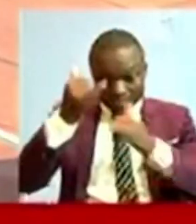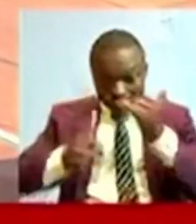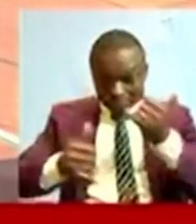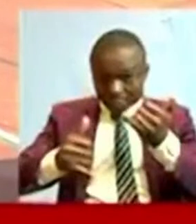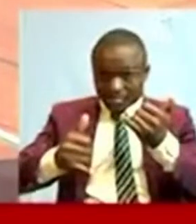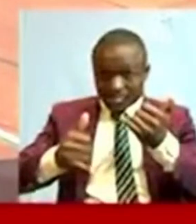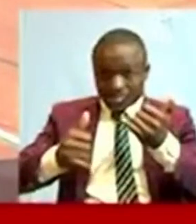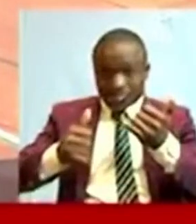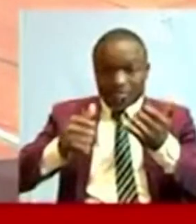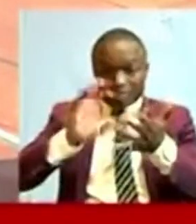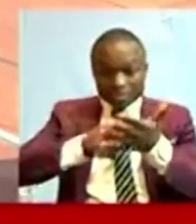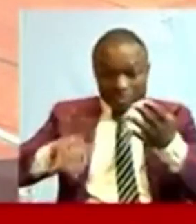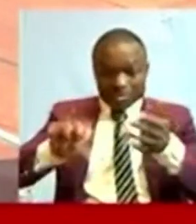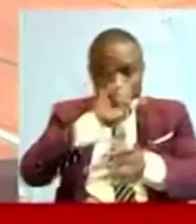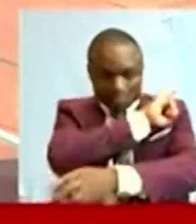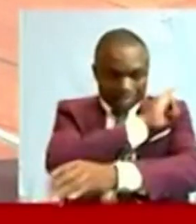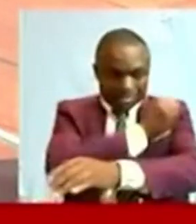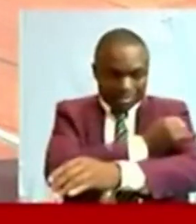cut-off,